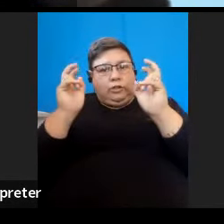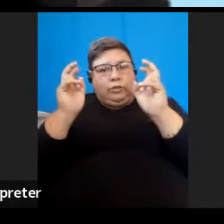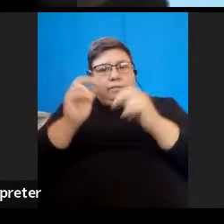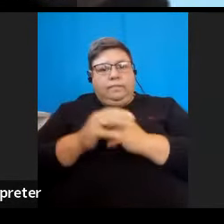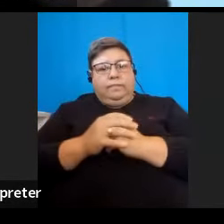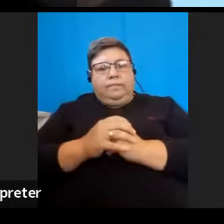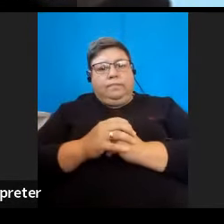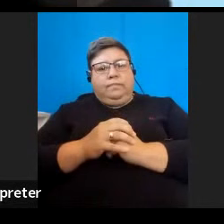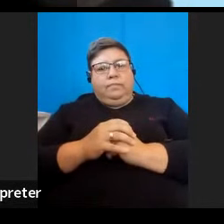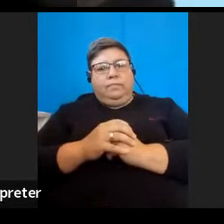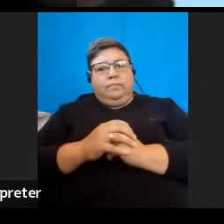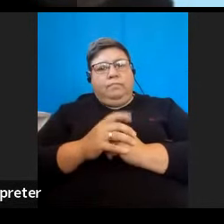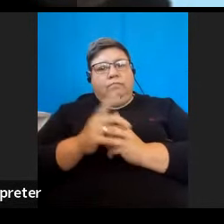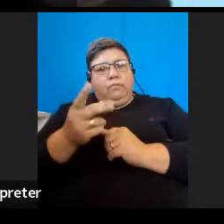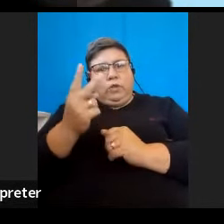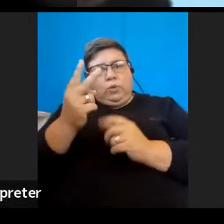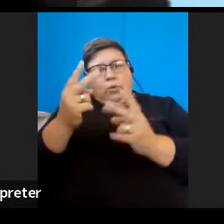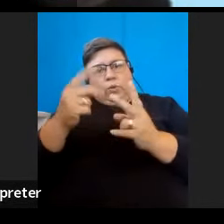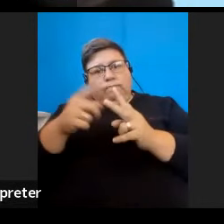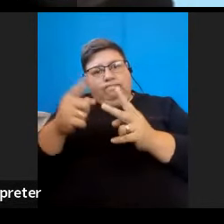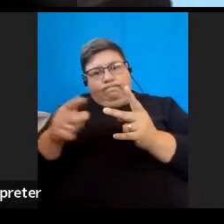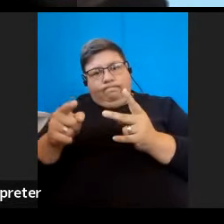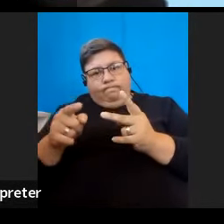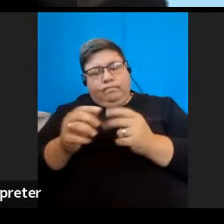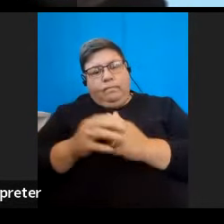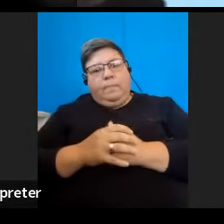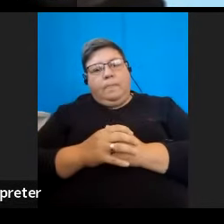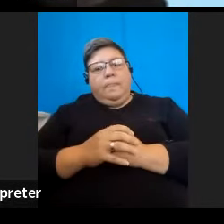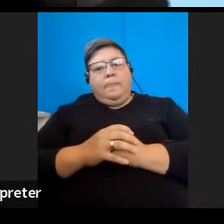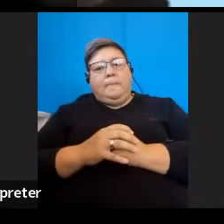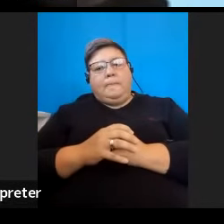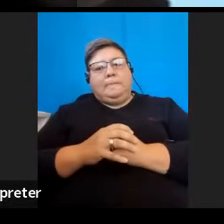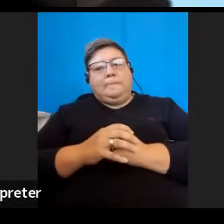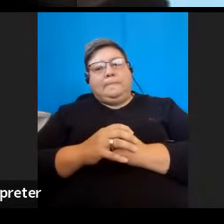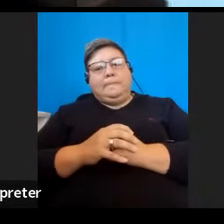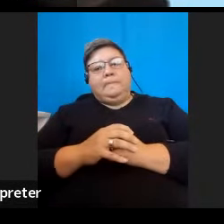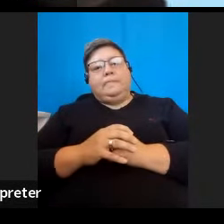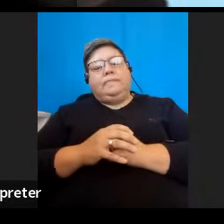some of the two issues that are coming from AC.